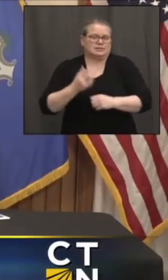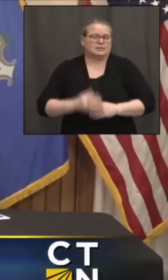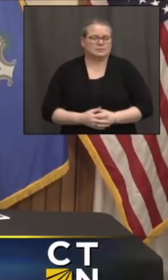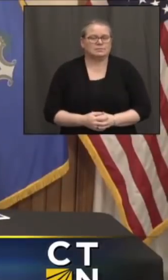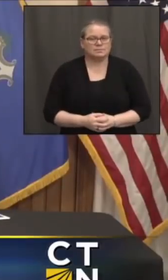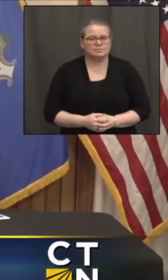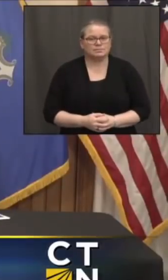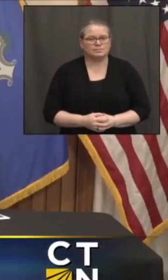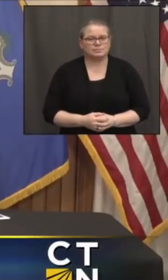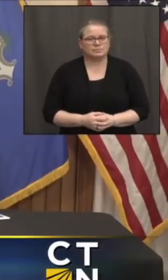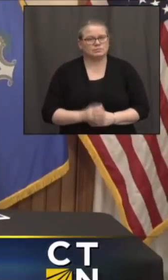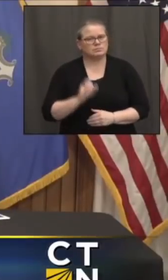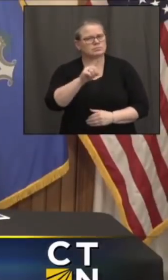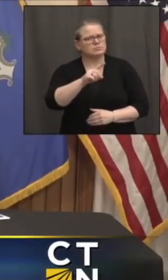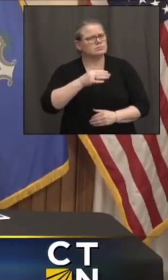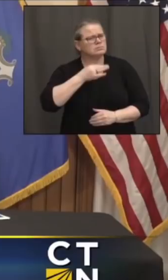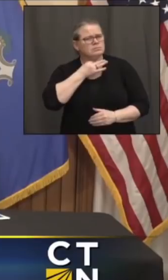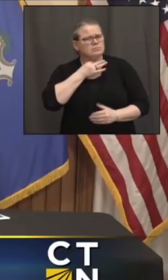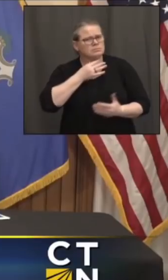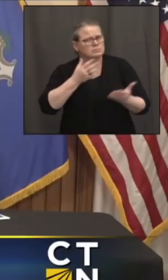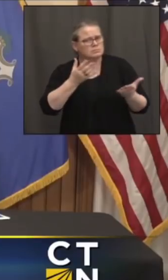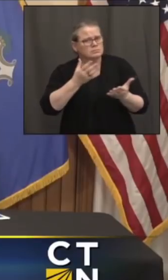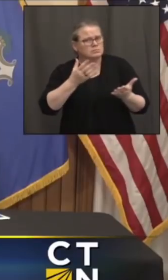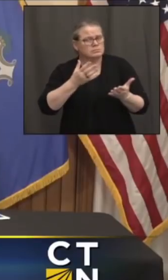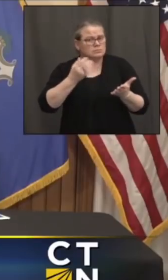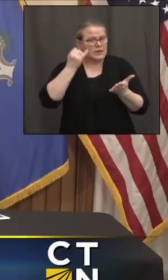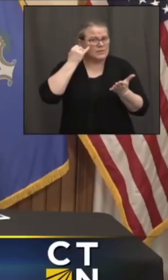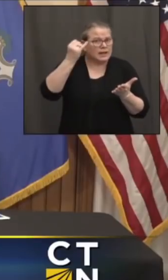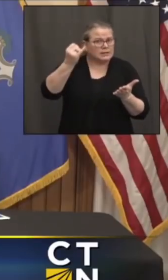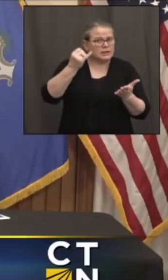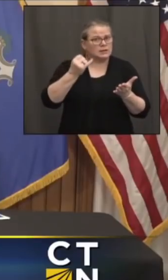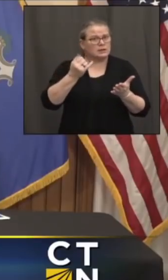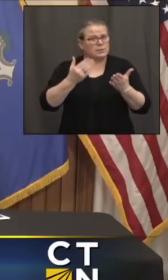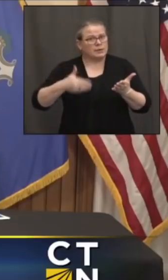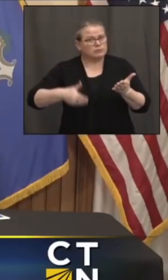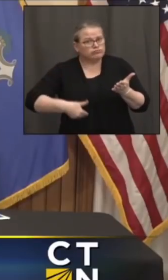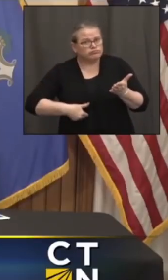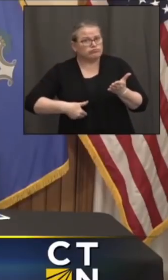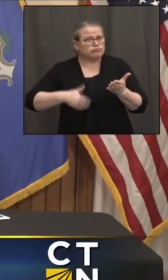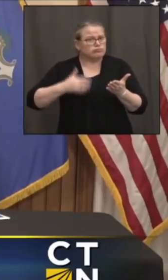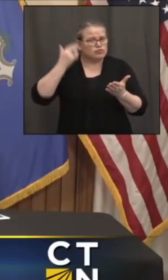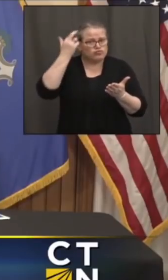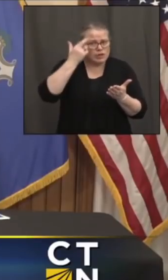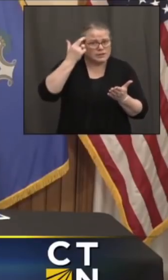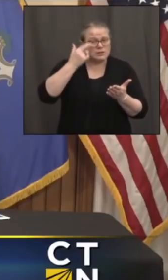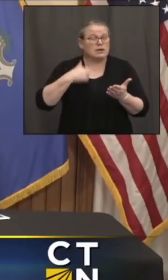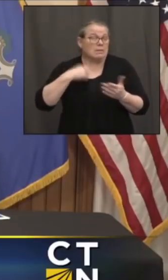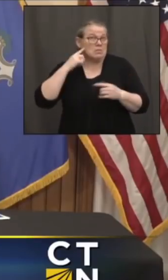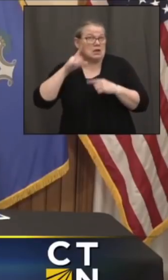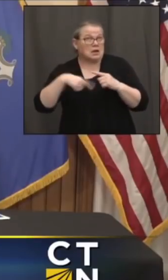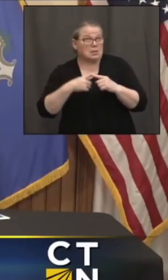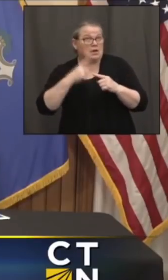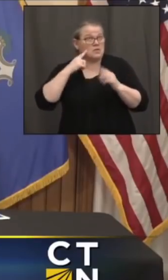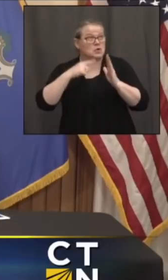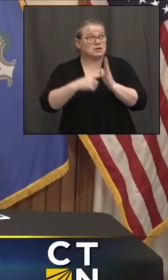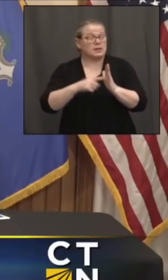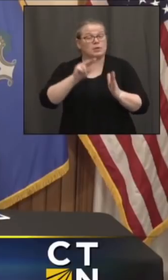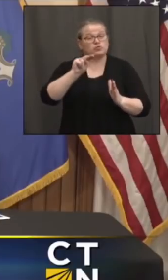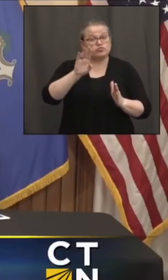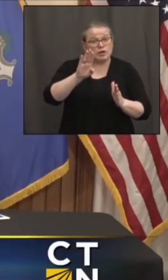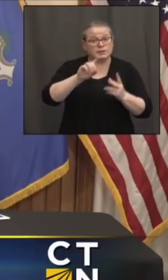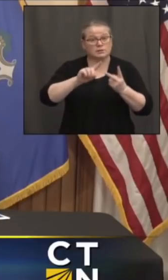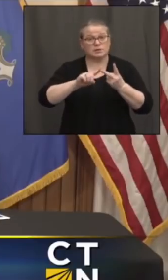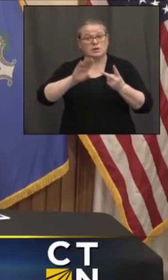I mean, do you have a sense why some, I'm thinking New Britain and Bristol off the top of my head, but why some